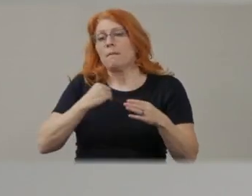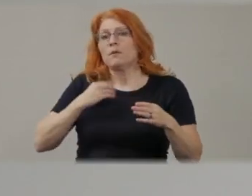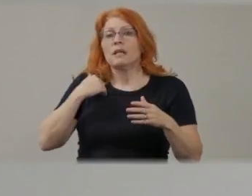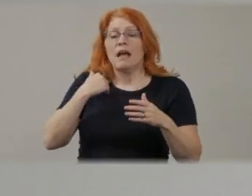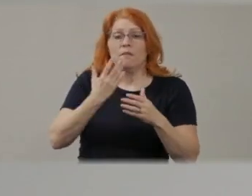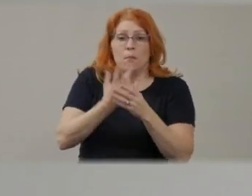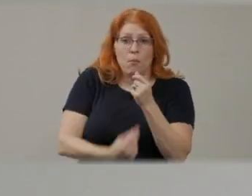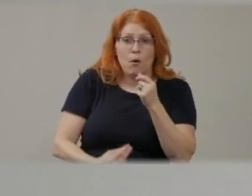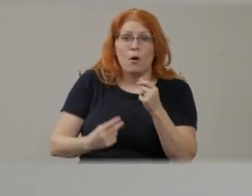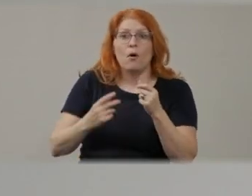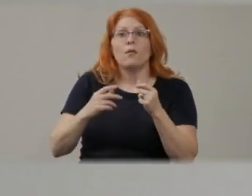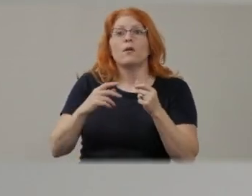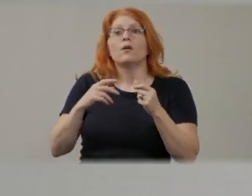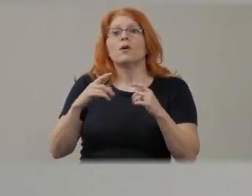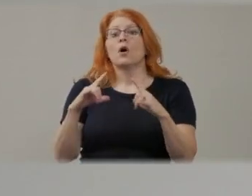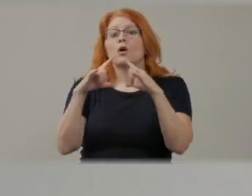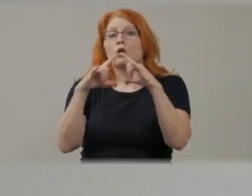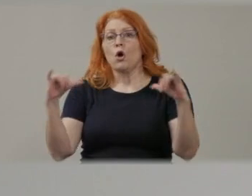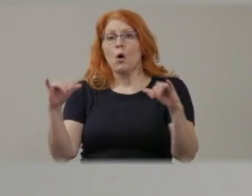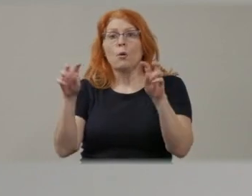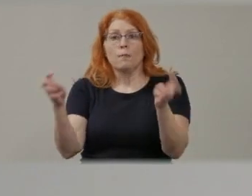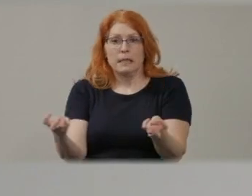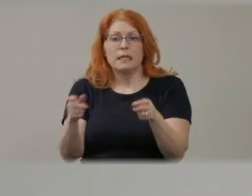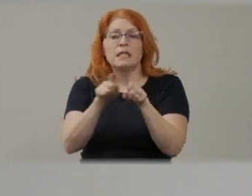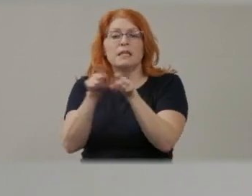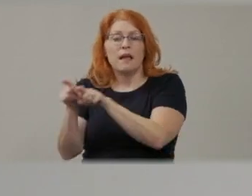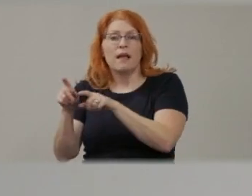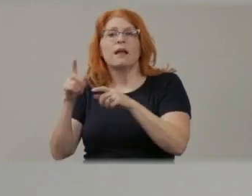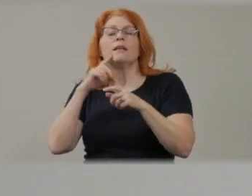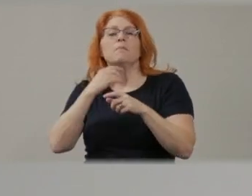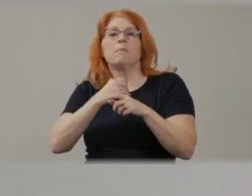both comorbidities related to behavioral health conditions,